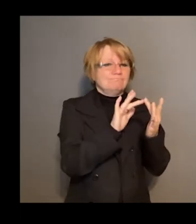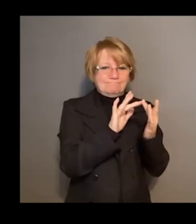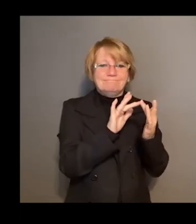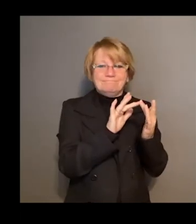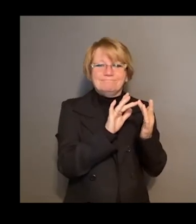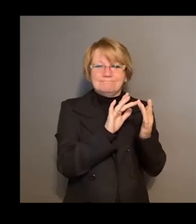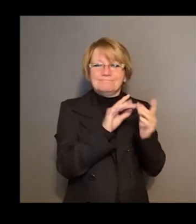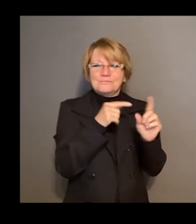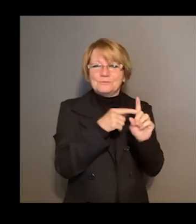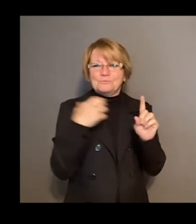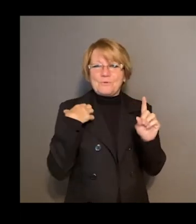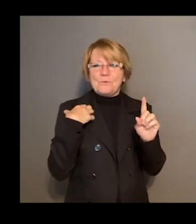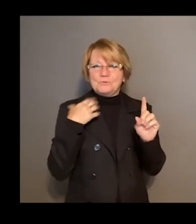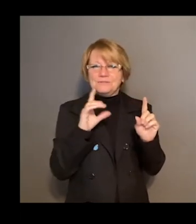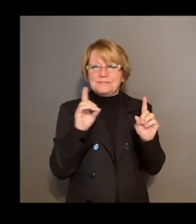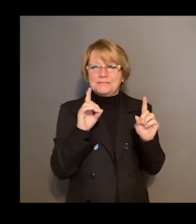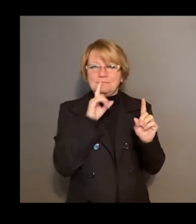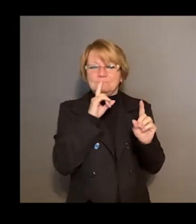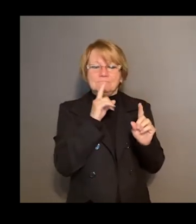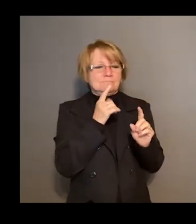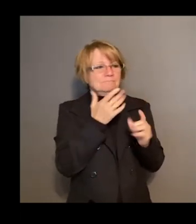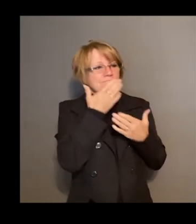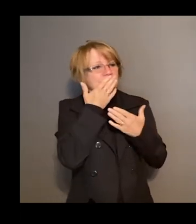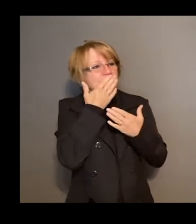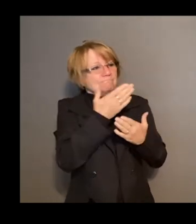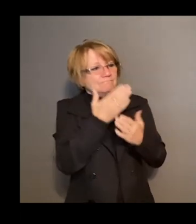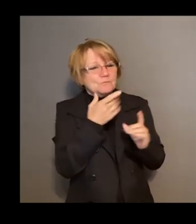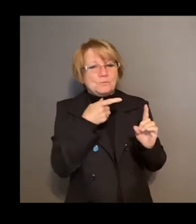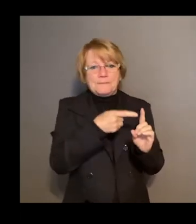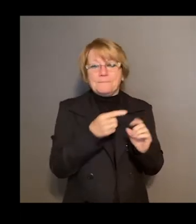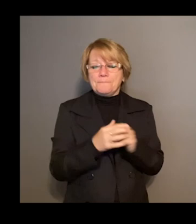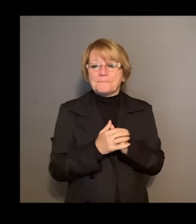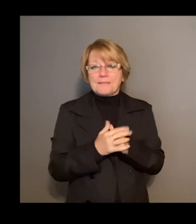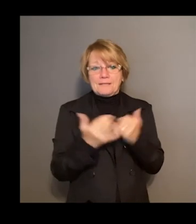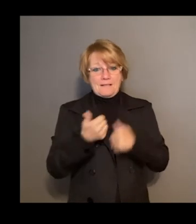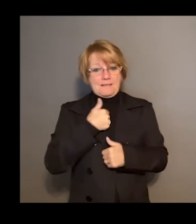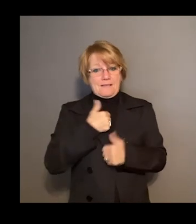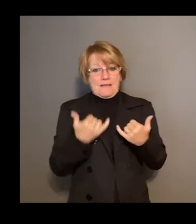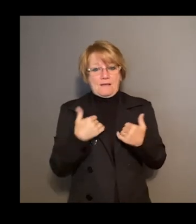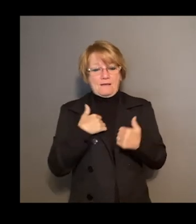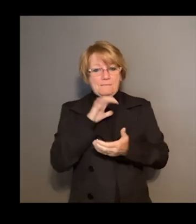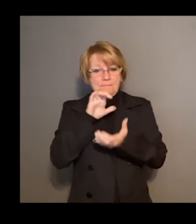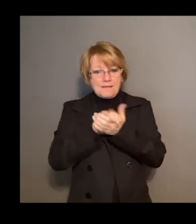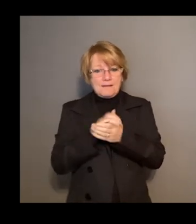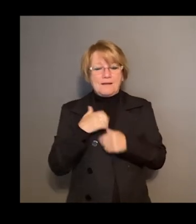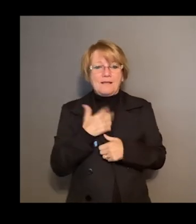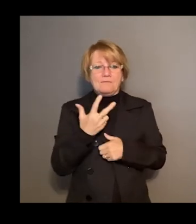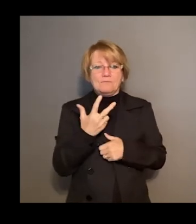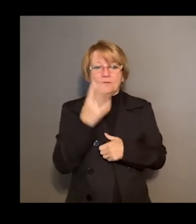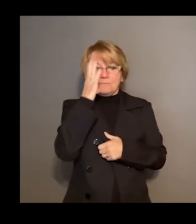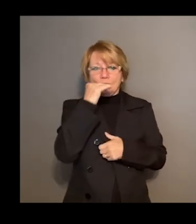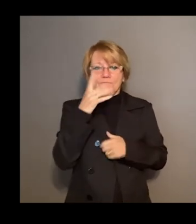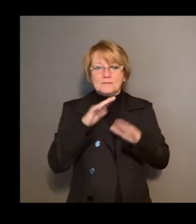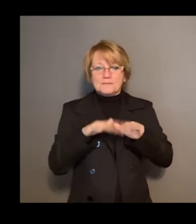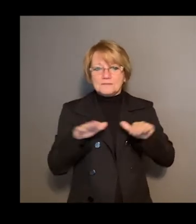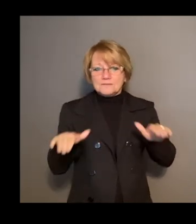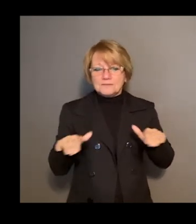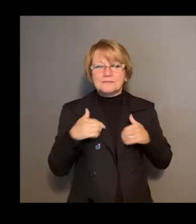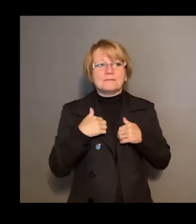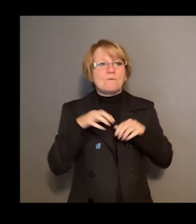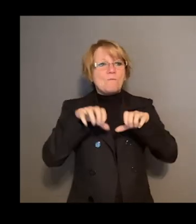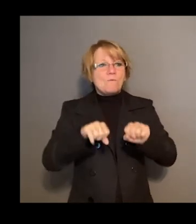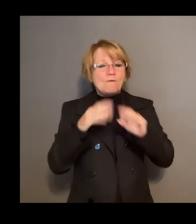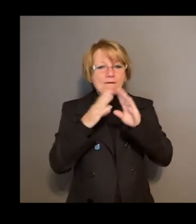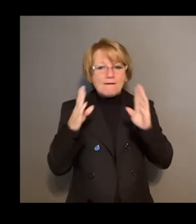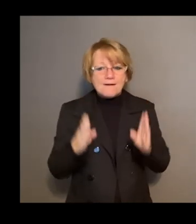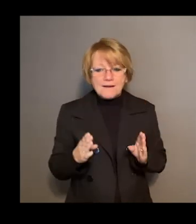I could reach out to every day. So I'm thankful and blessed to have him in my life. Now I'm married, got